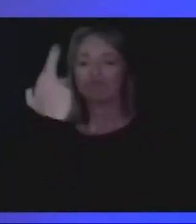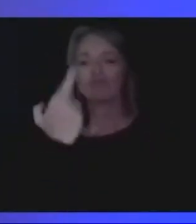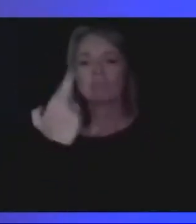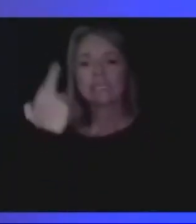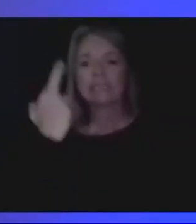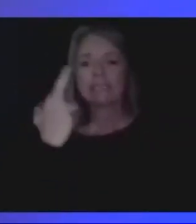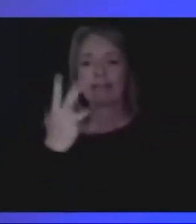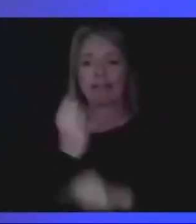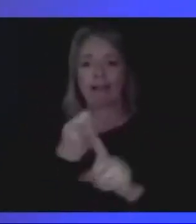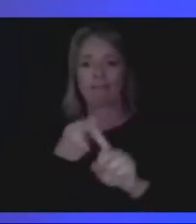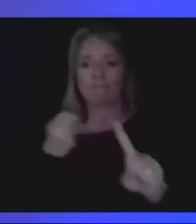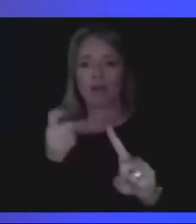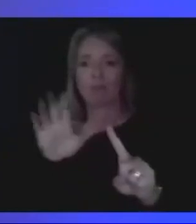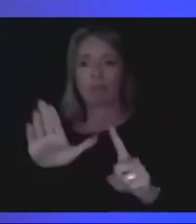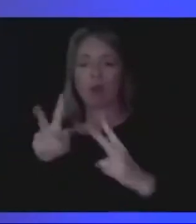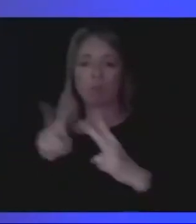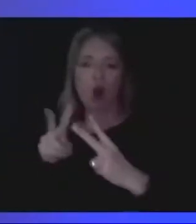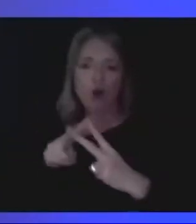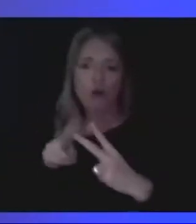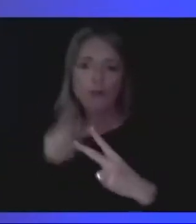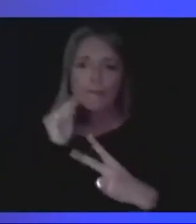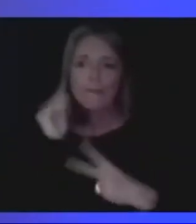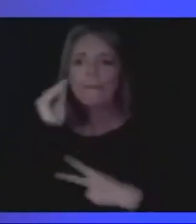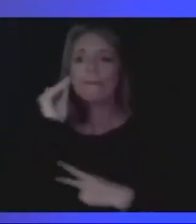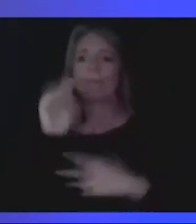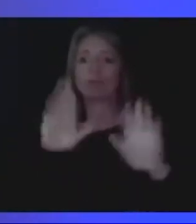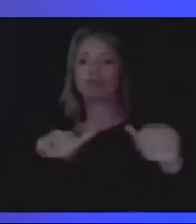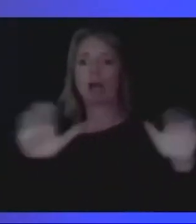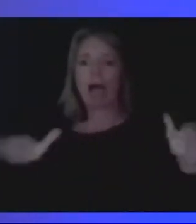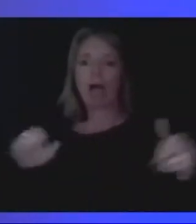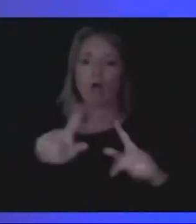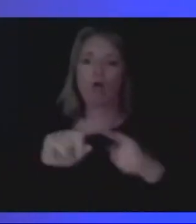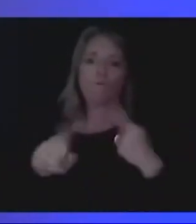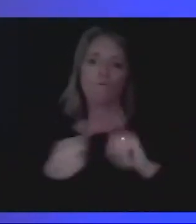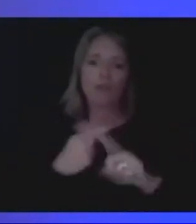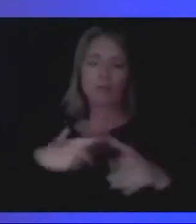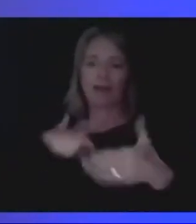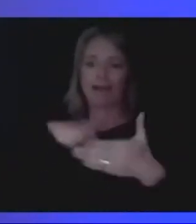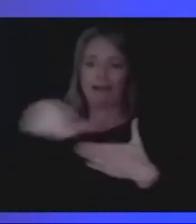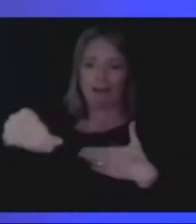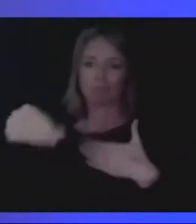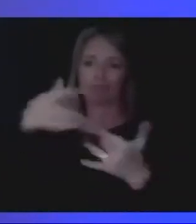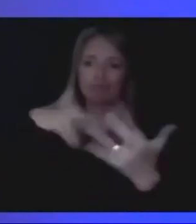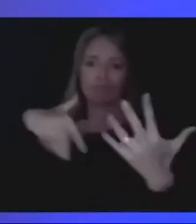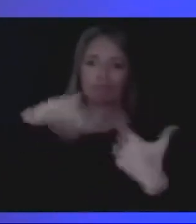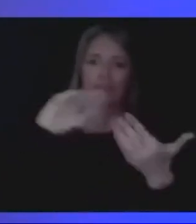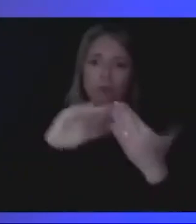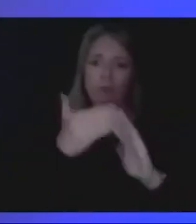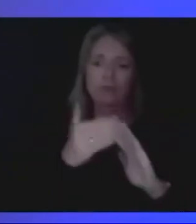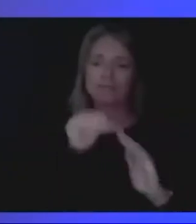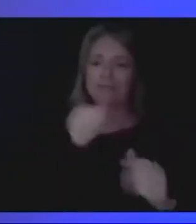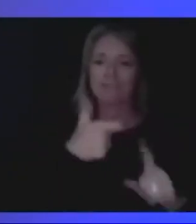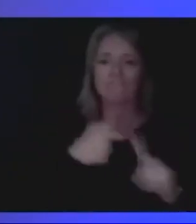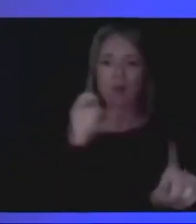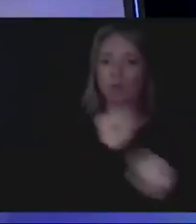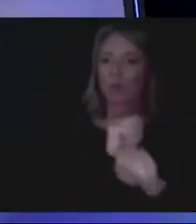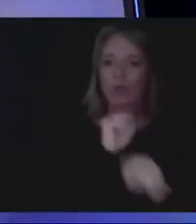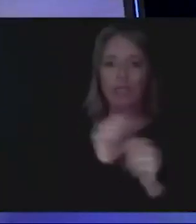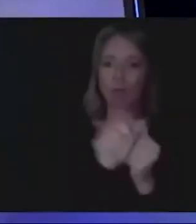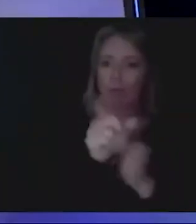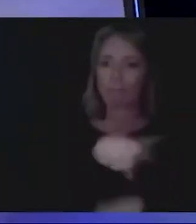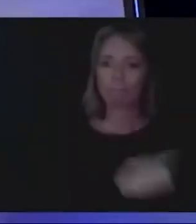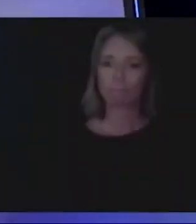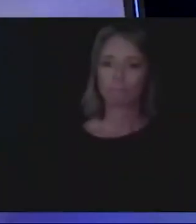significant other in the house, their child, or a friend when they were out in the community. So we're just not seeing it. Because otherwise our numbers